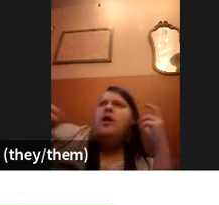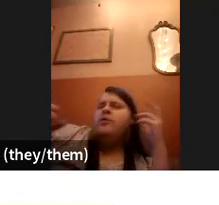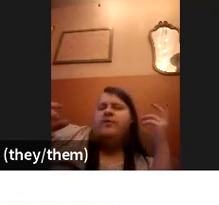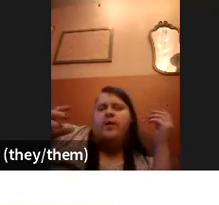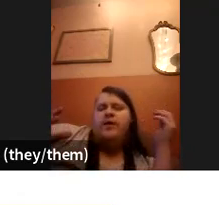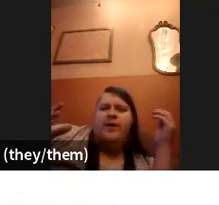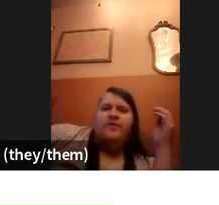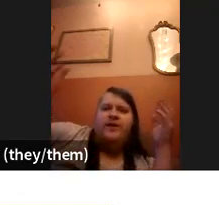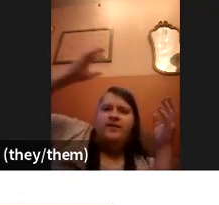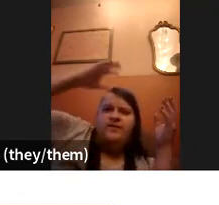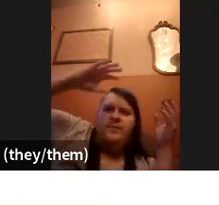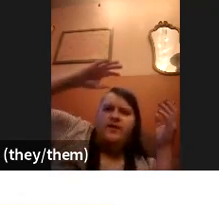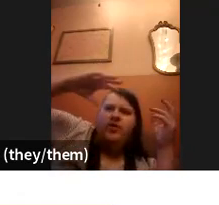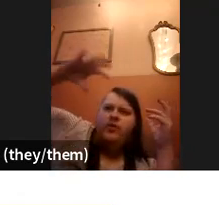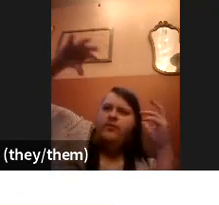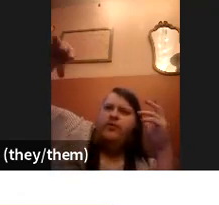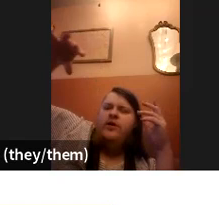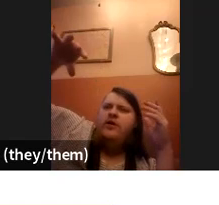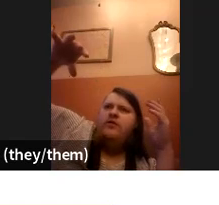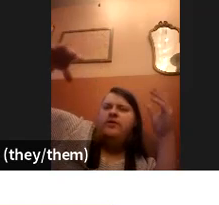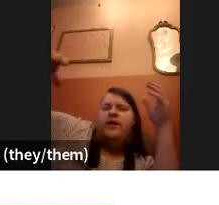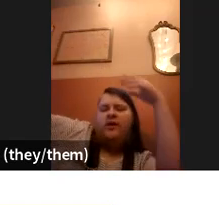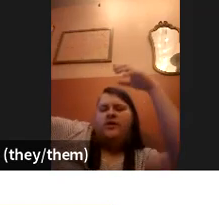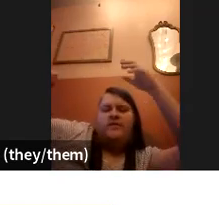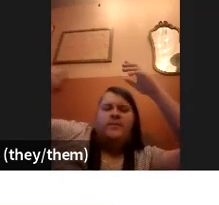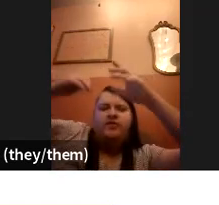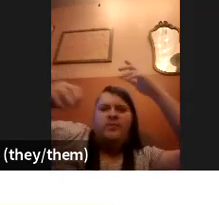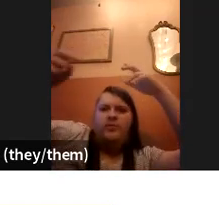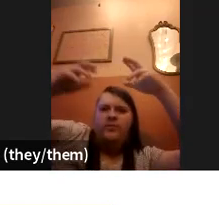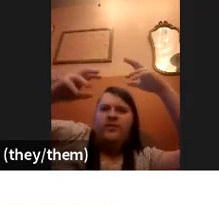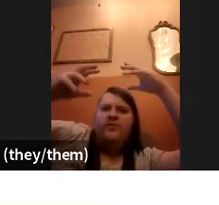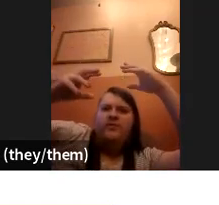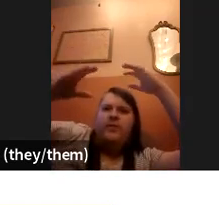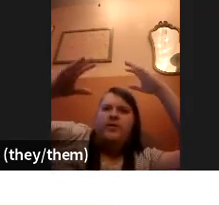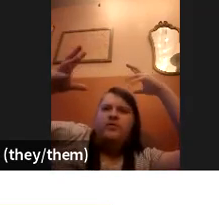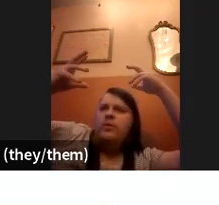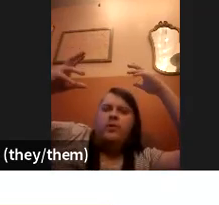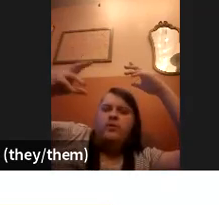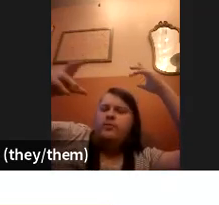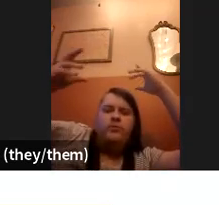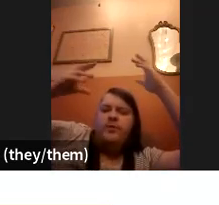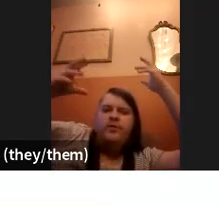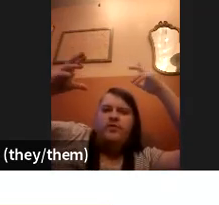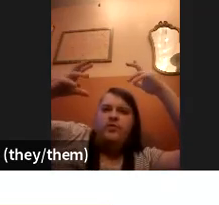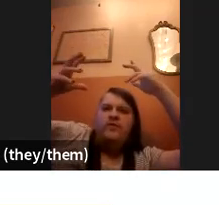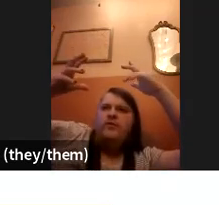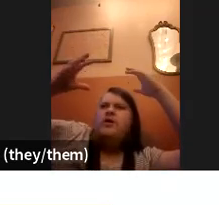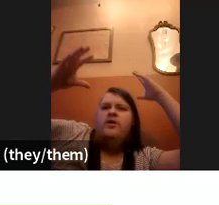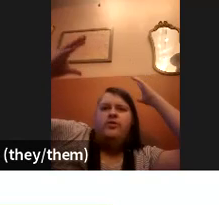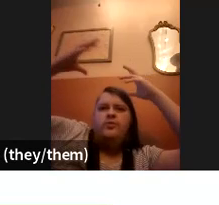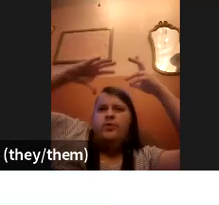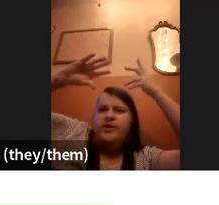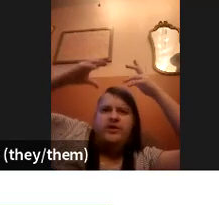currently? Are we talking about sending dispatch over, like dispatching mobile crisis response or core responders or